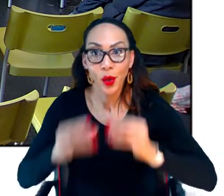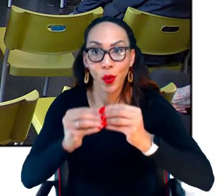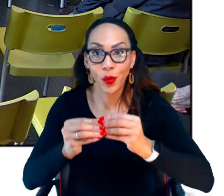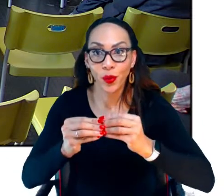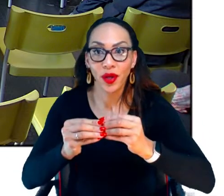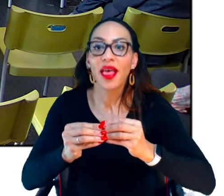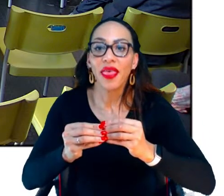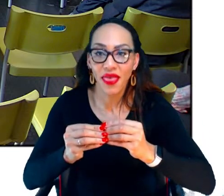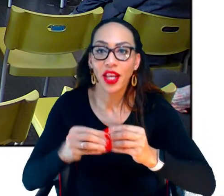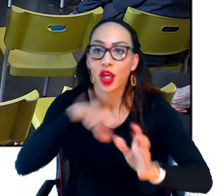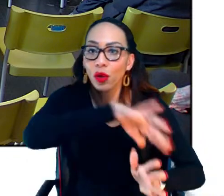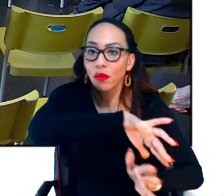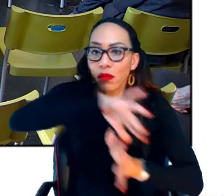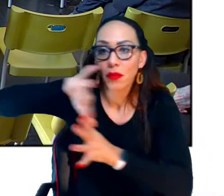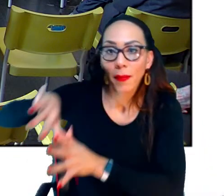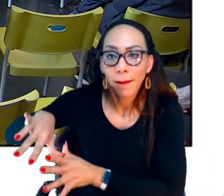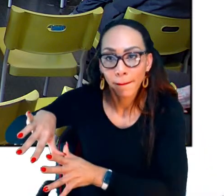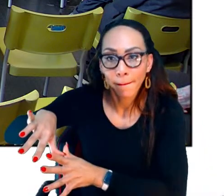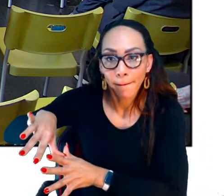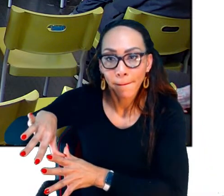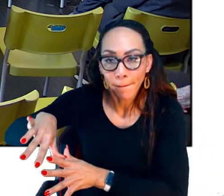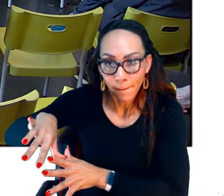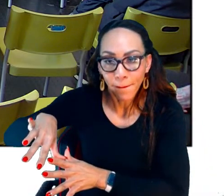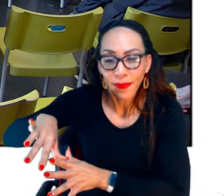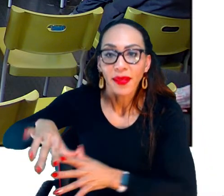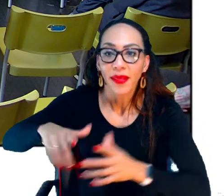more considered in the way that you work? It goes in